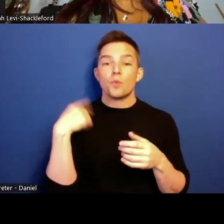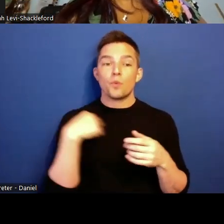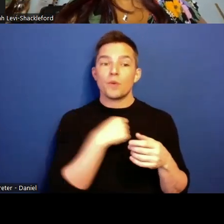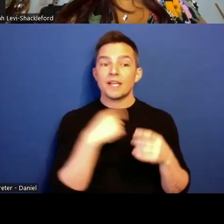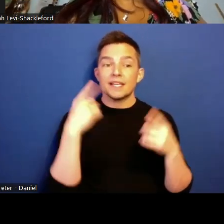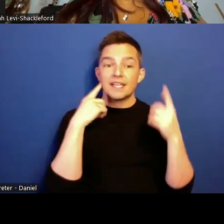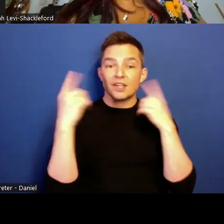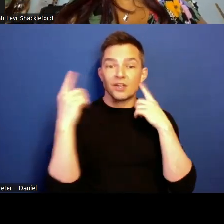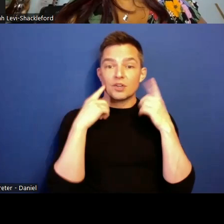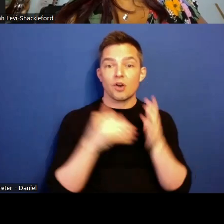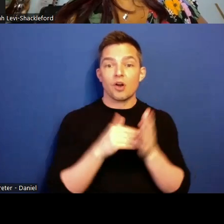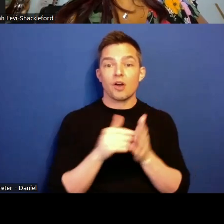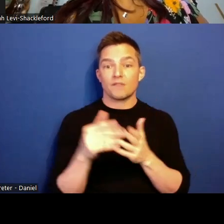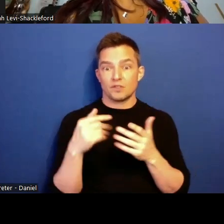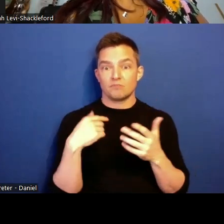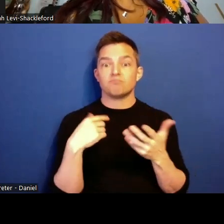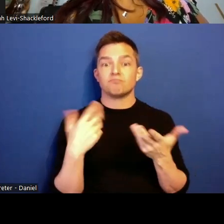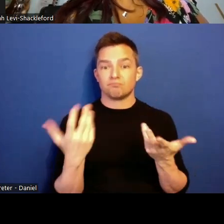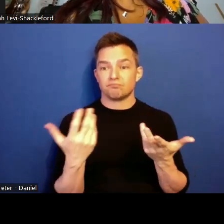about the